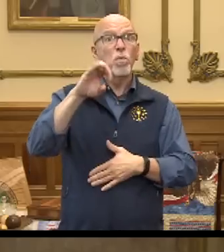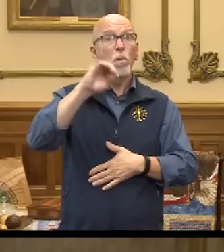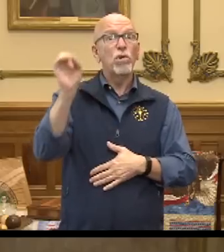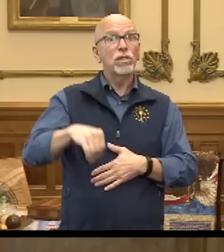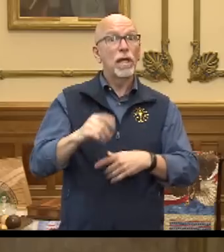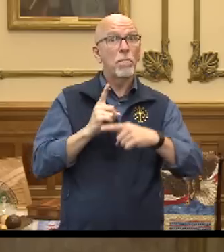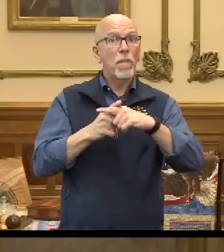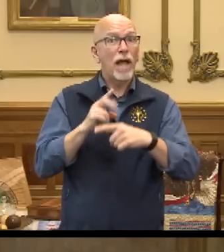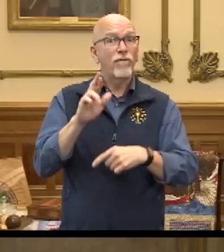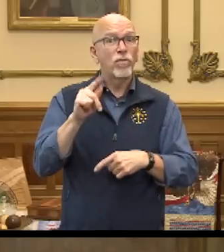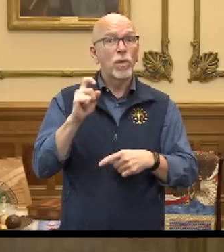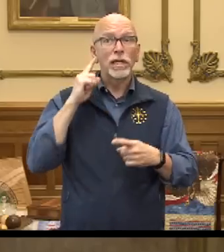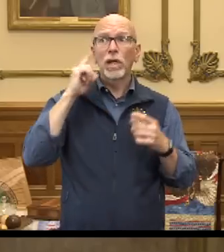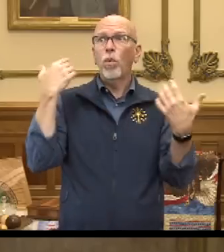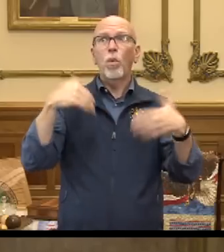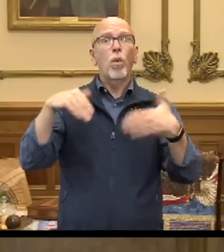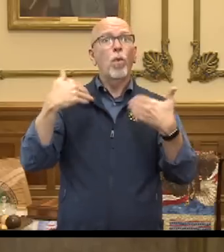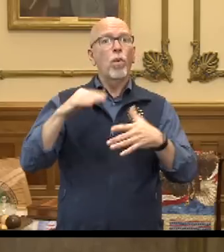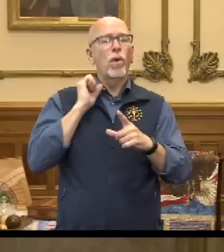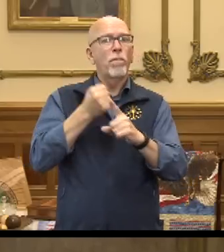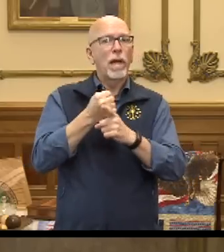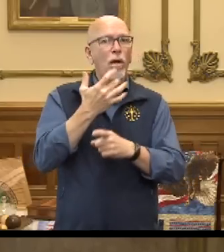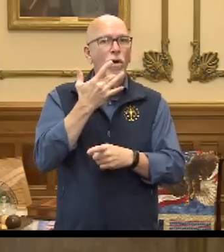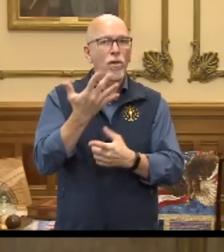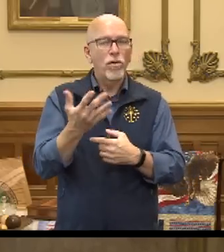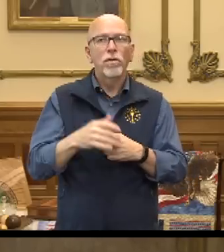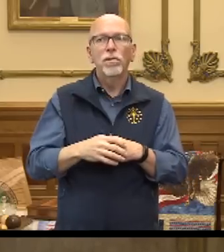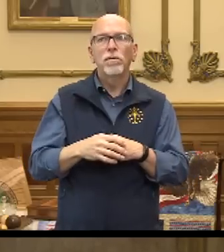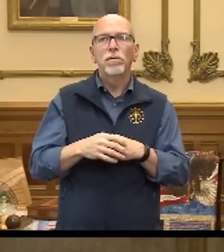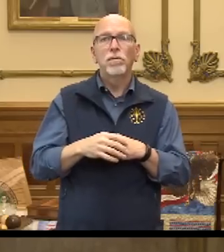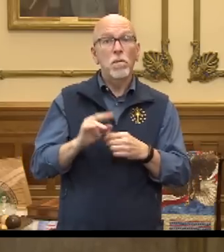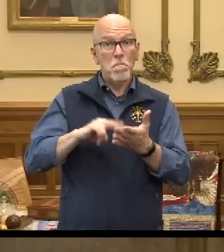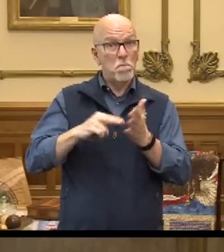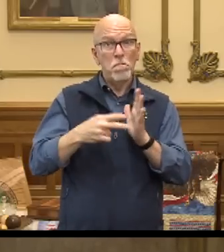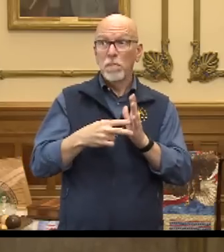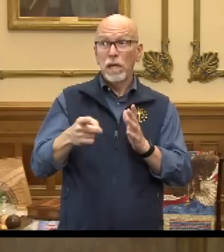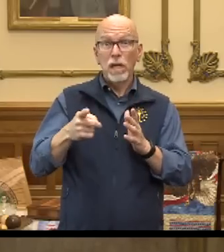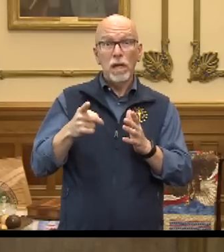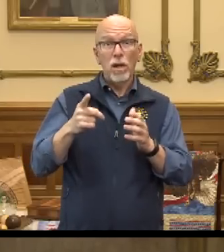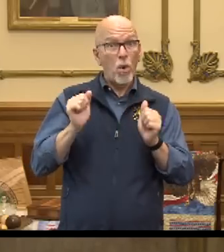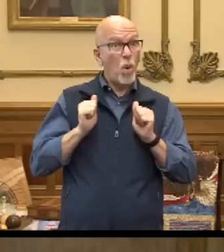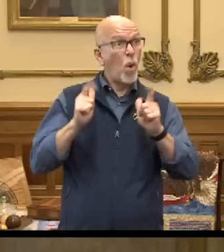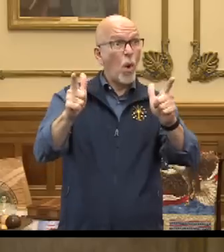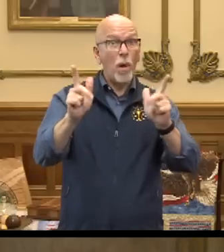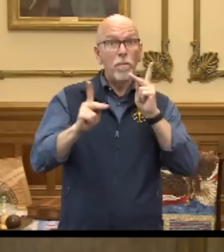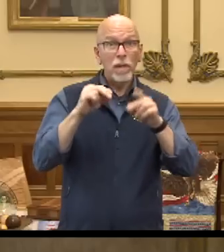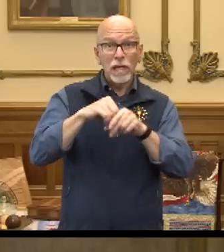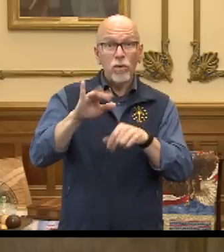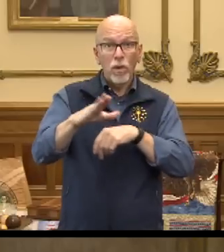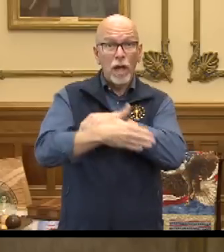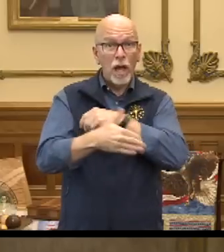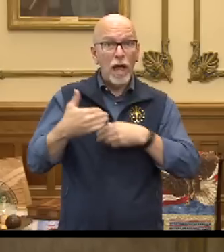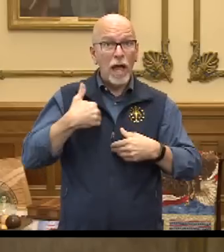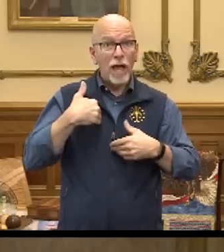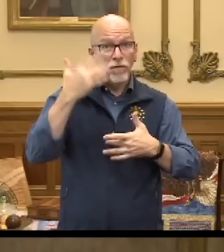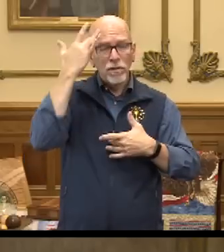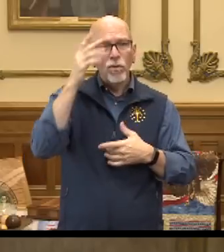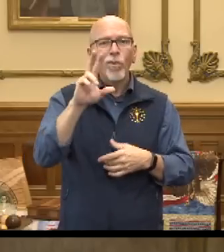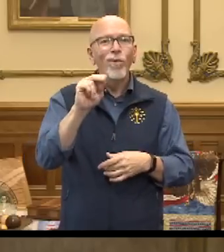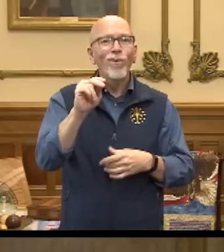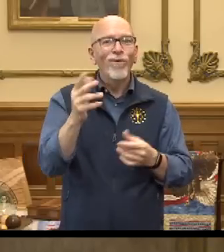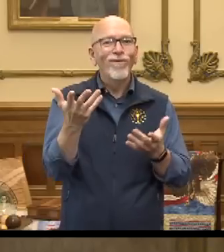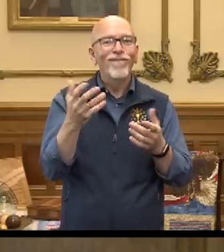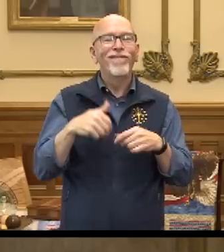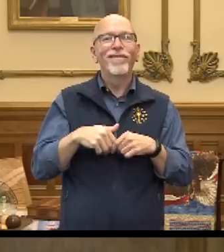100% positivity rate, which impacts your color. It doesn't necessarily mean that there is widespread community transmission.